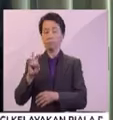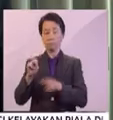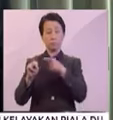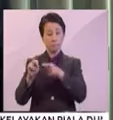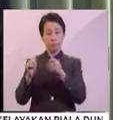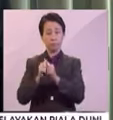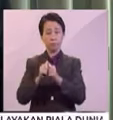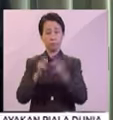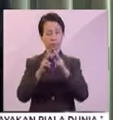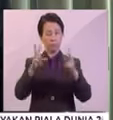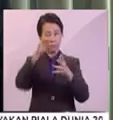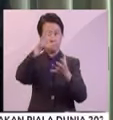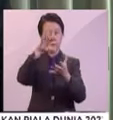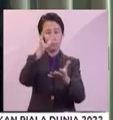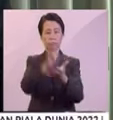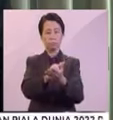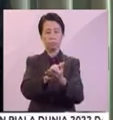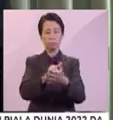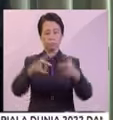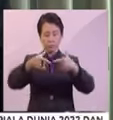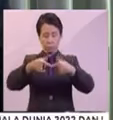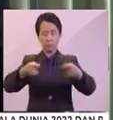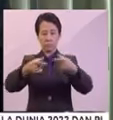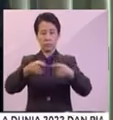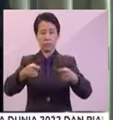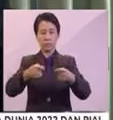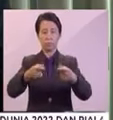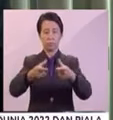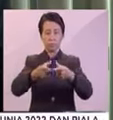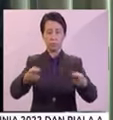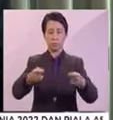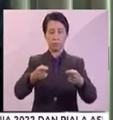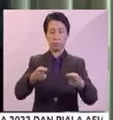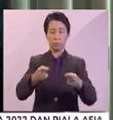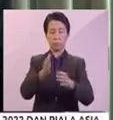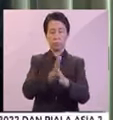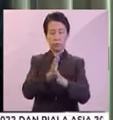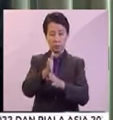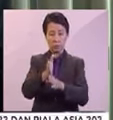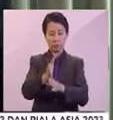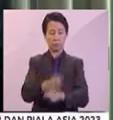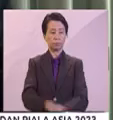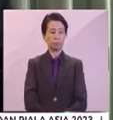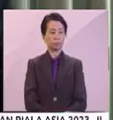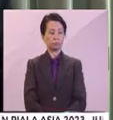of the confidence of the Japanese business sector,